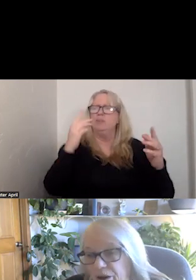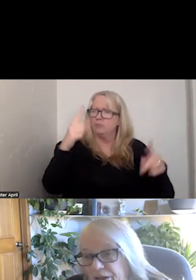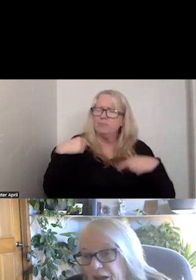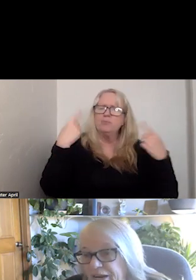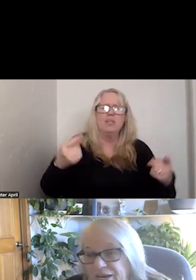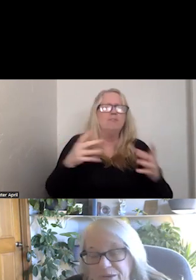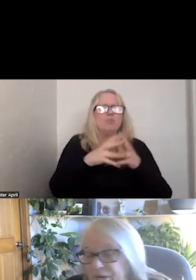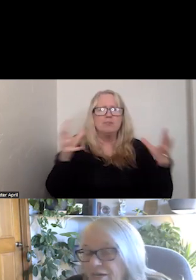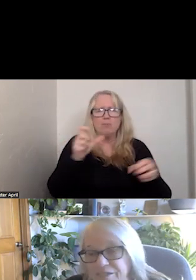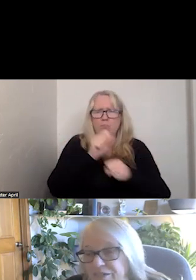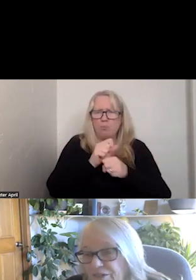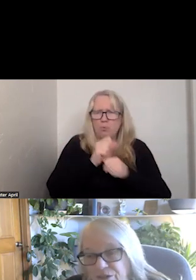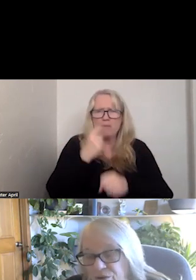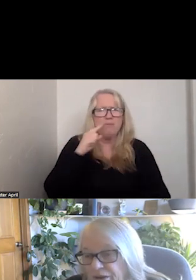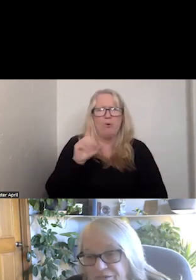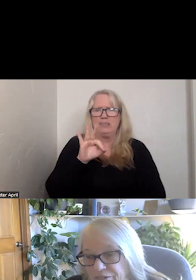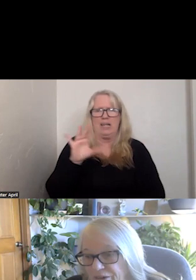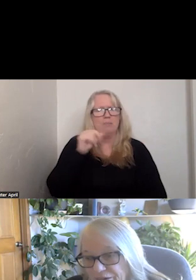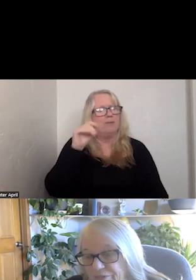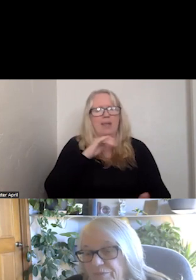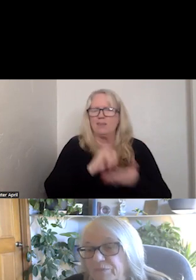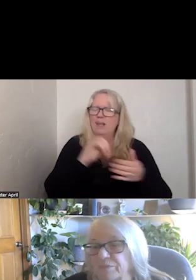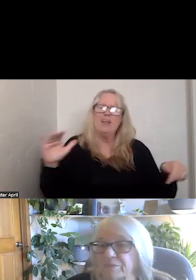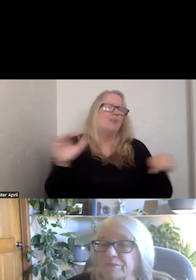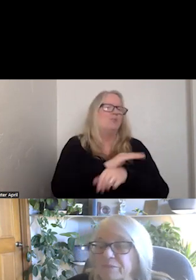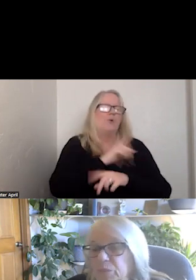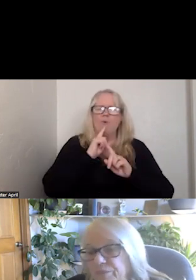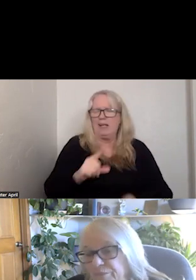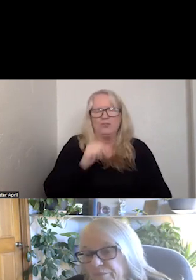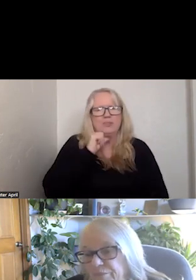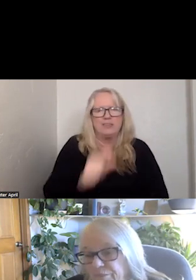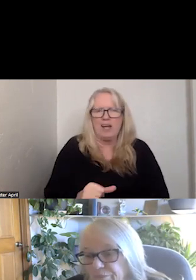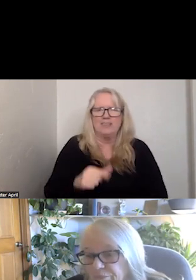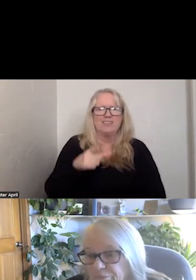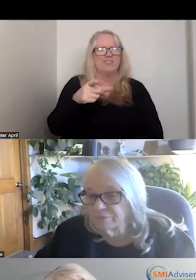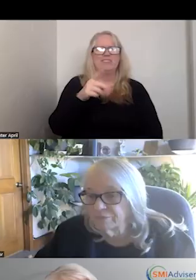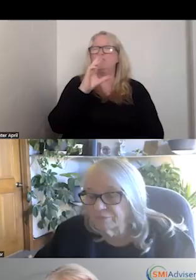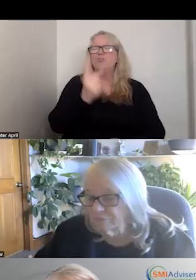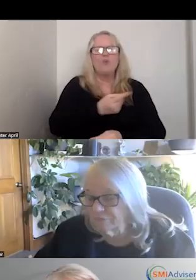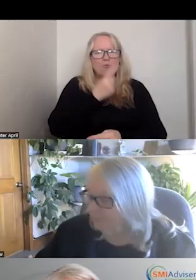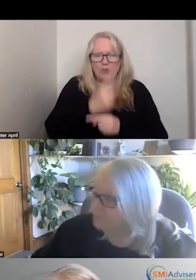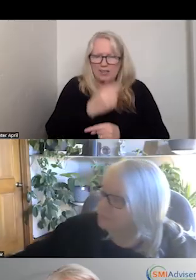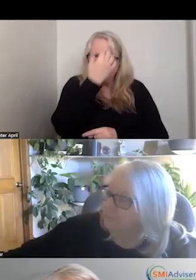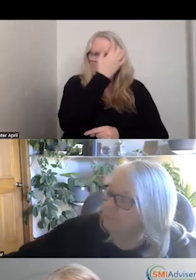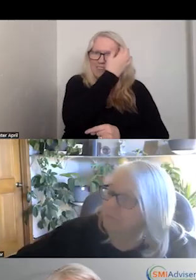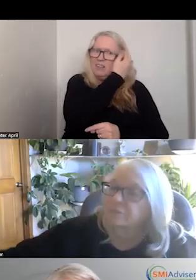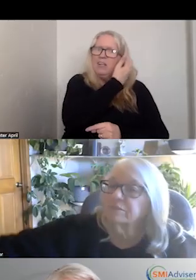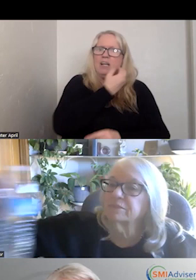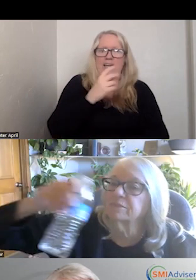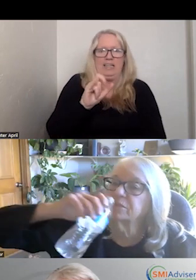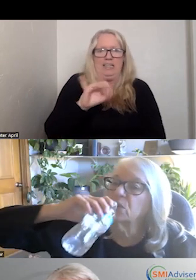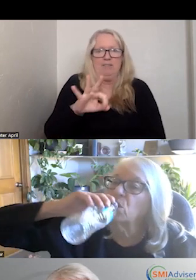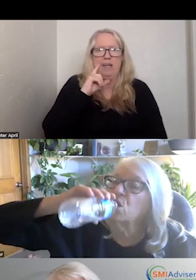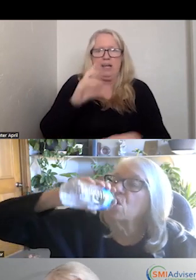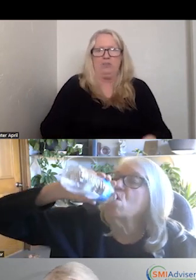for 988, but it isn't the total answer. Kathy, you're so right. And if I could